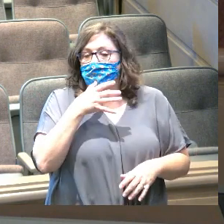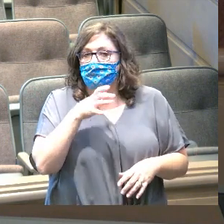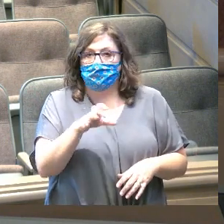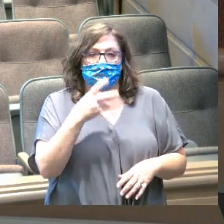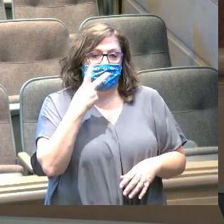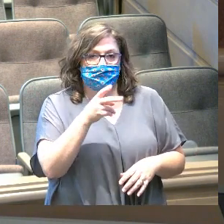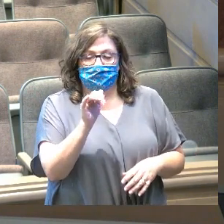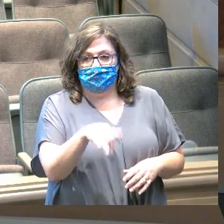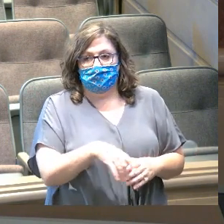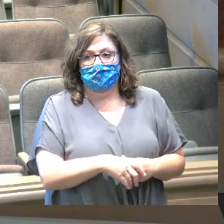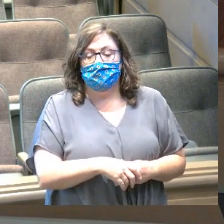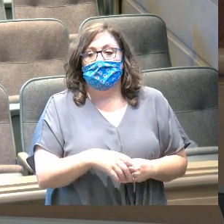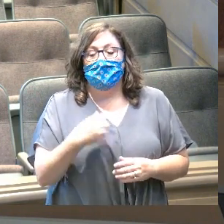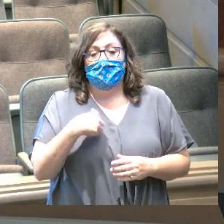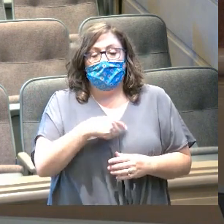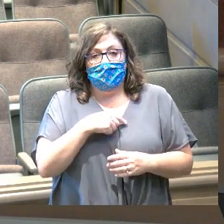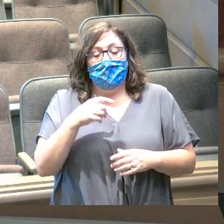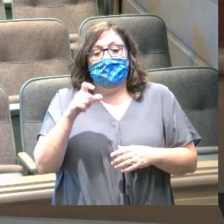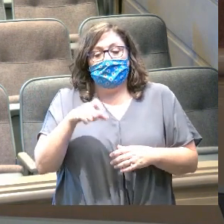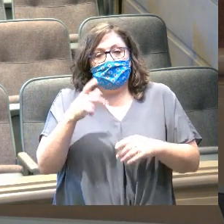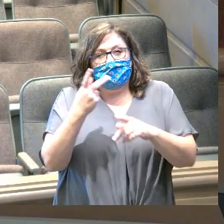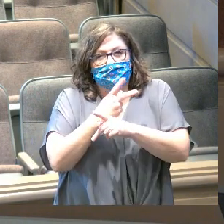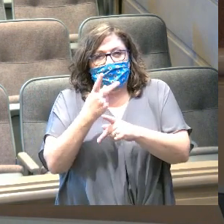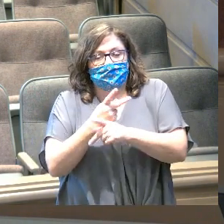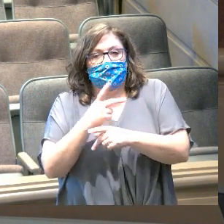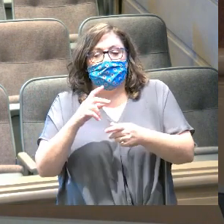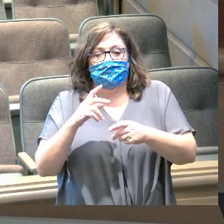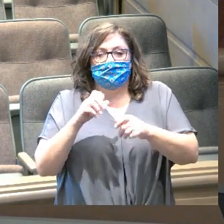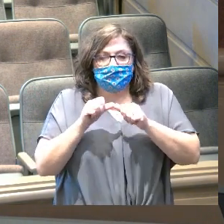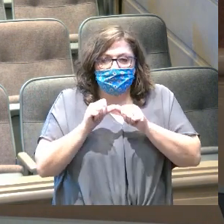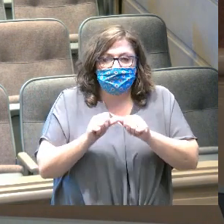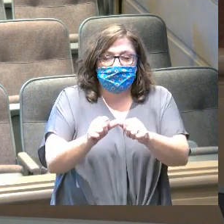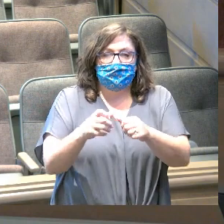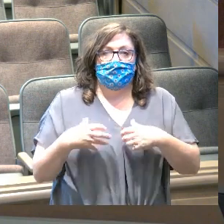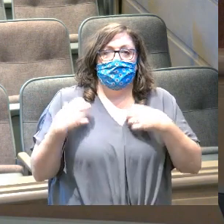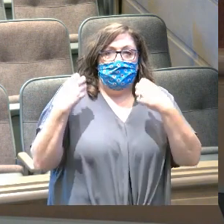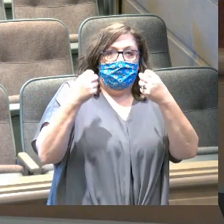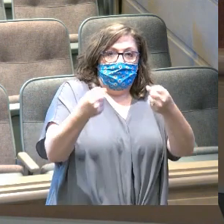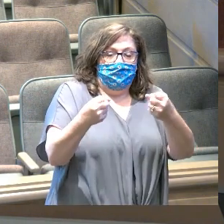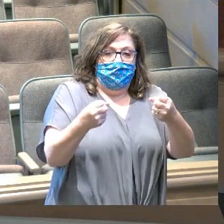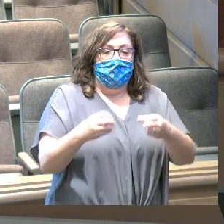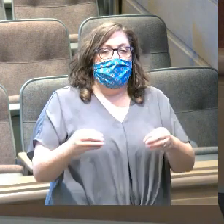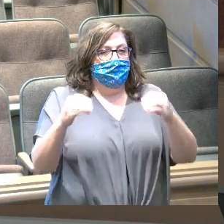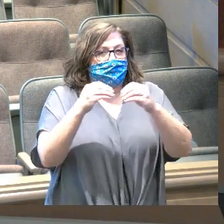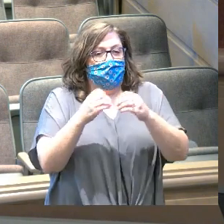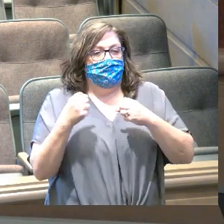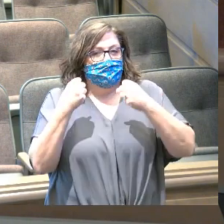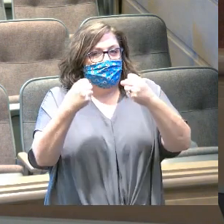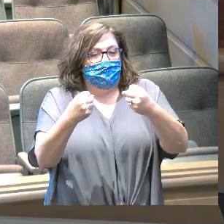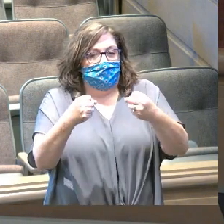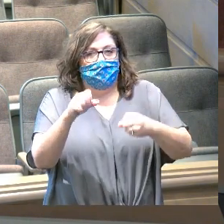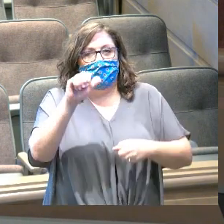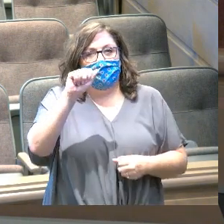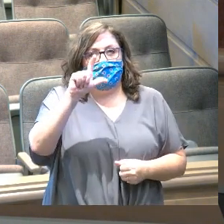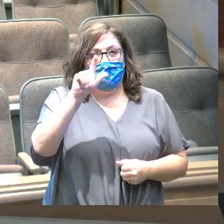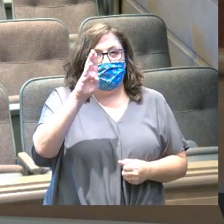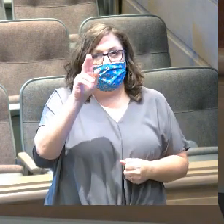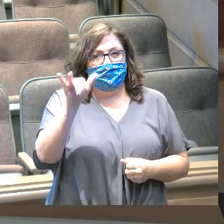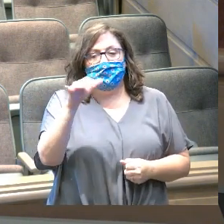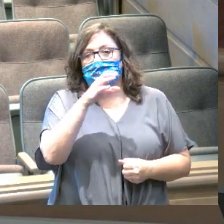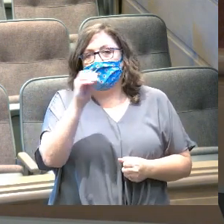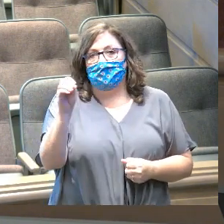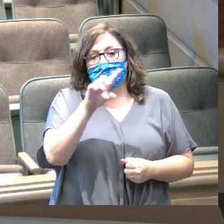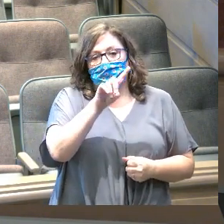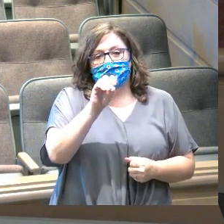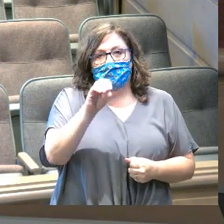figure out a way to continue to recover as a bigger, a stronger Albany and Daugherty County, because what we're doing